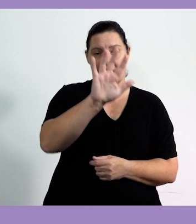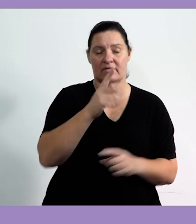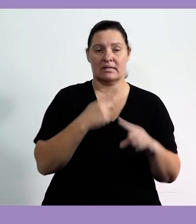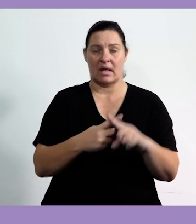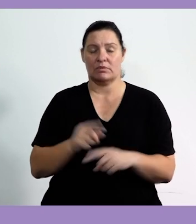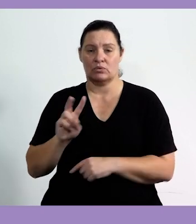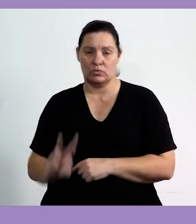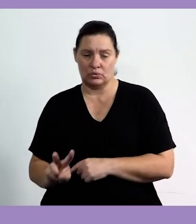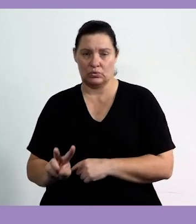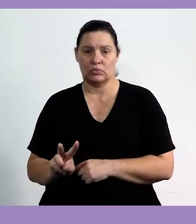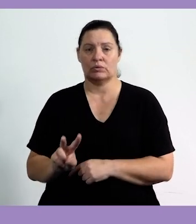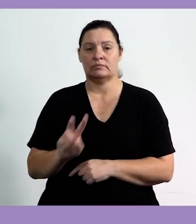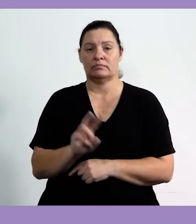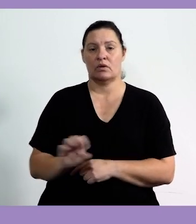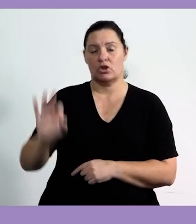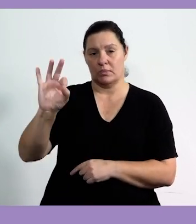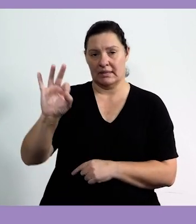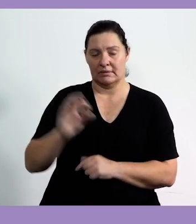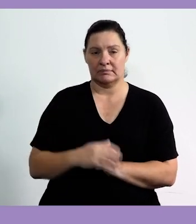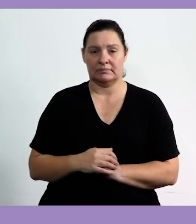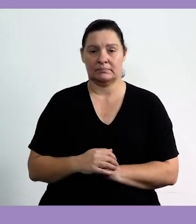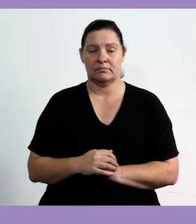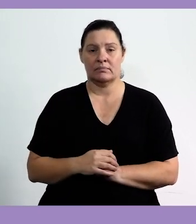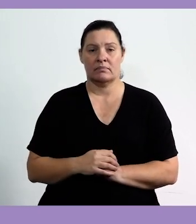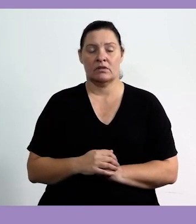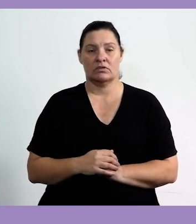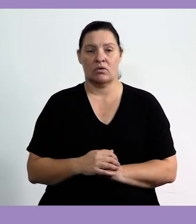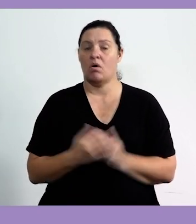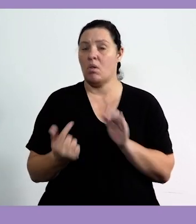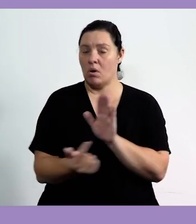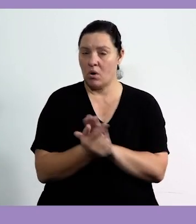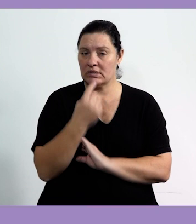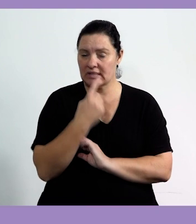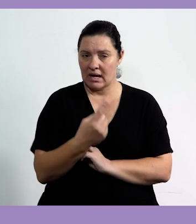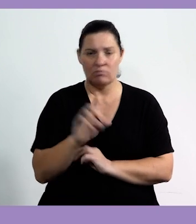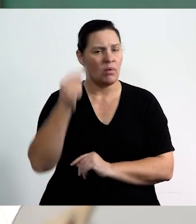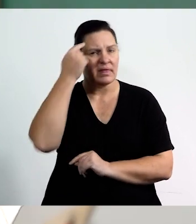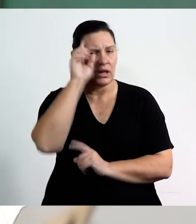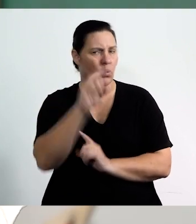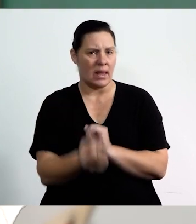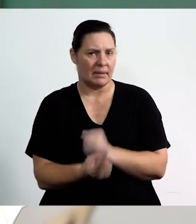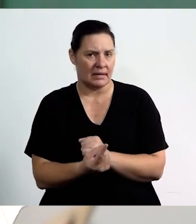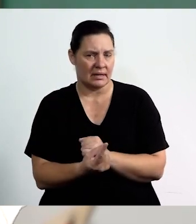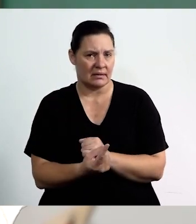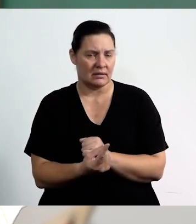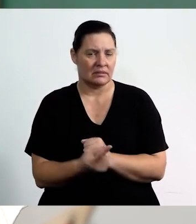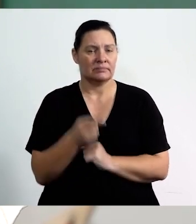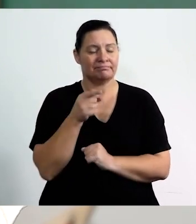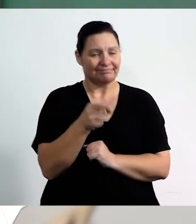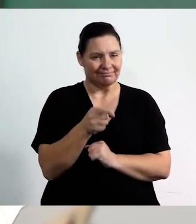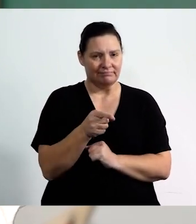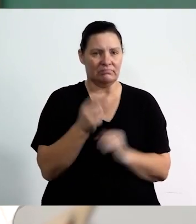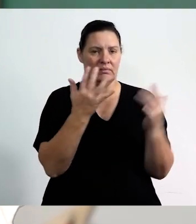exponent 5 multiplied by 2 to the exponent 3. So according to the law, what do you think is going to happen